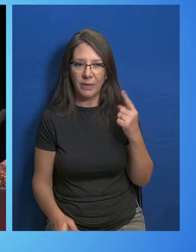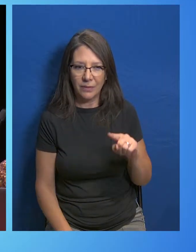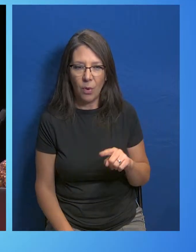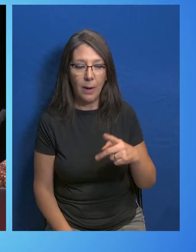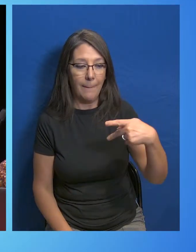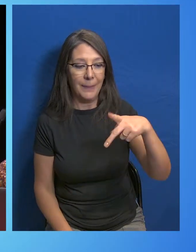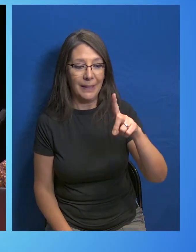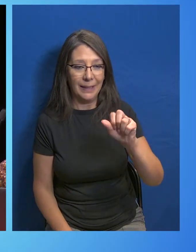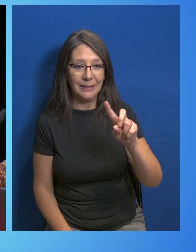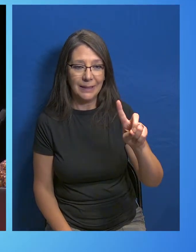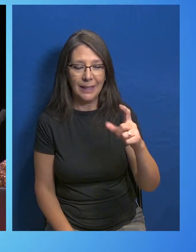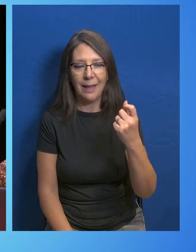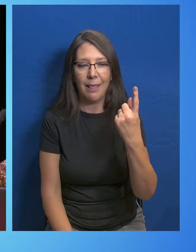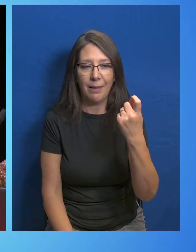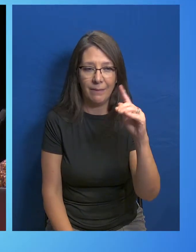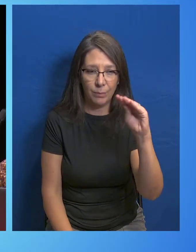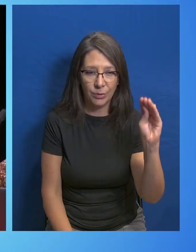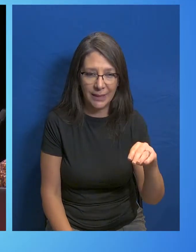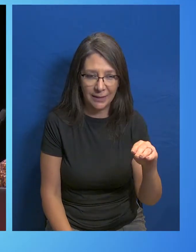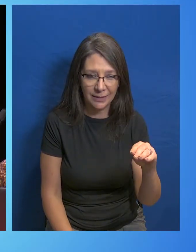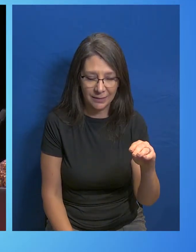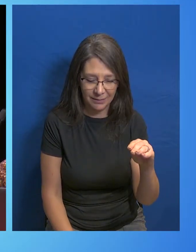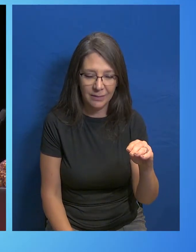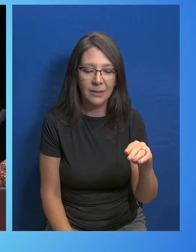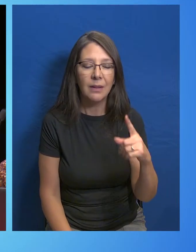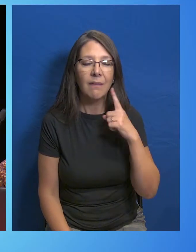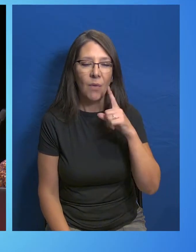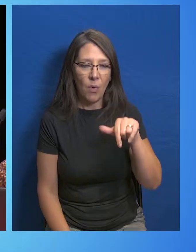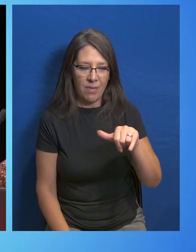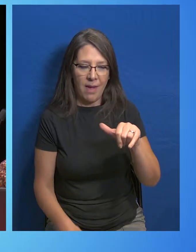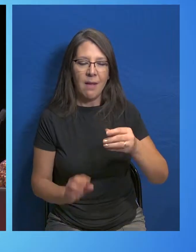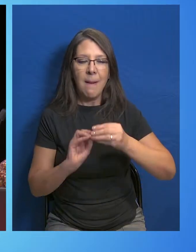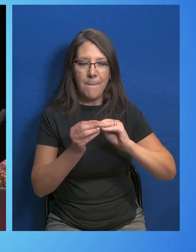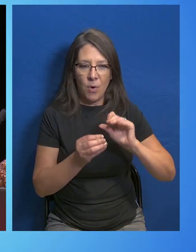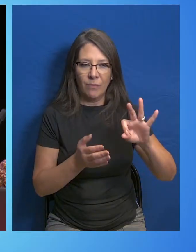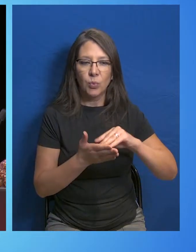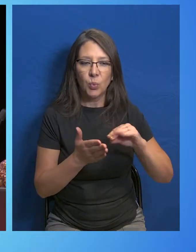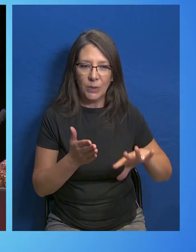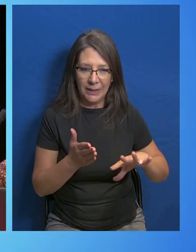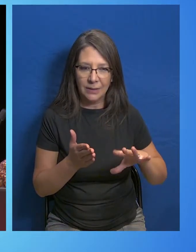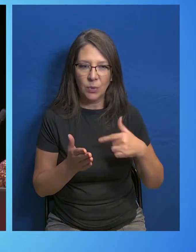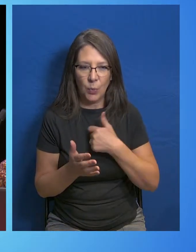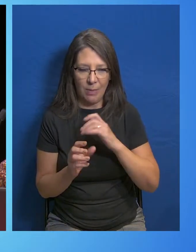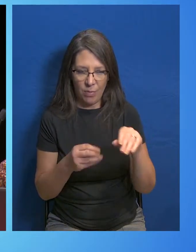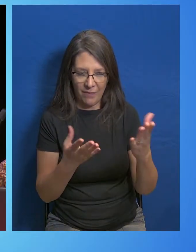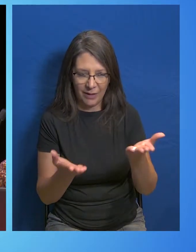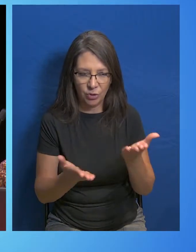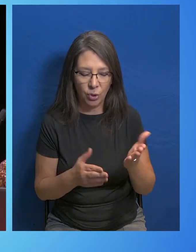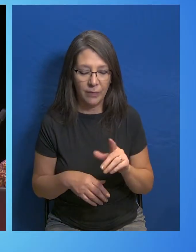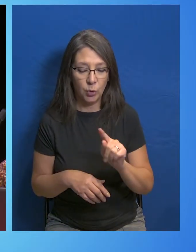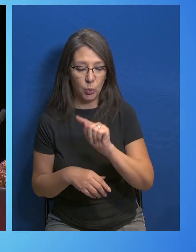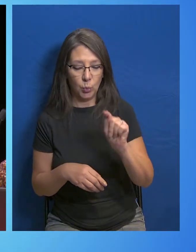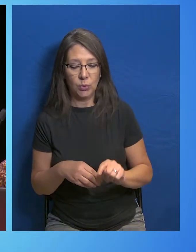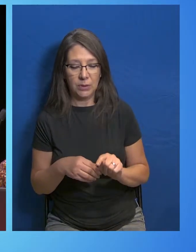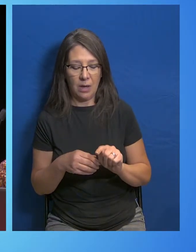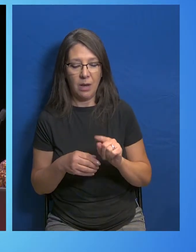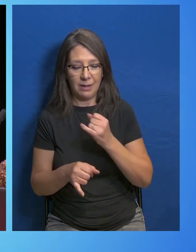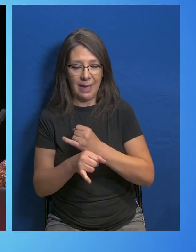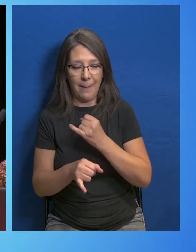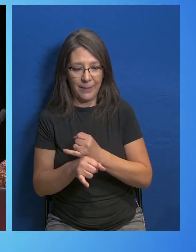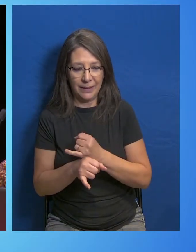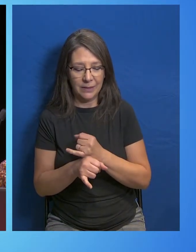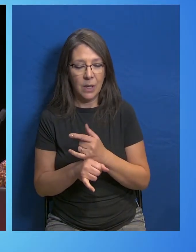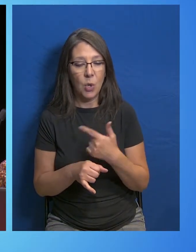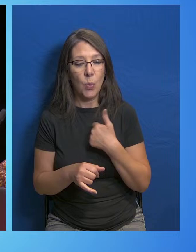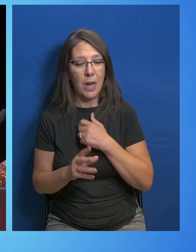PTSD serves about 11% of ASDB's student count. And the Tucson campus provides services to a little